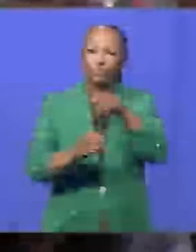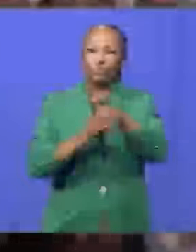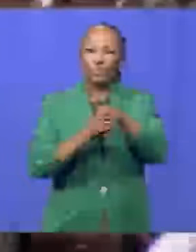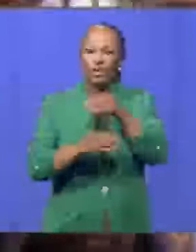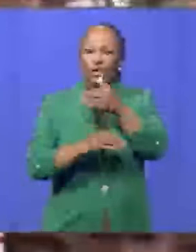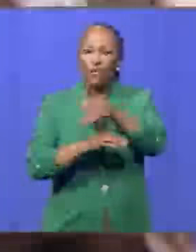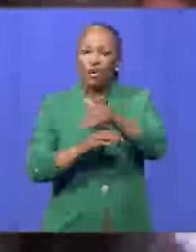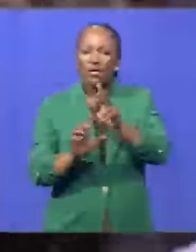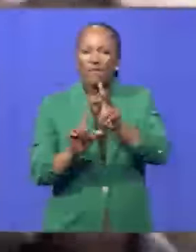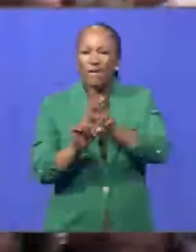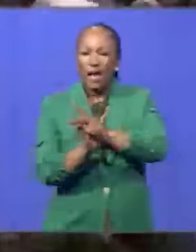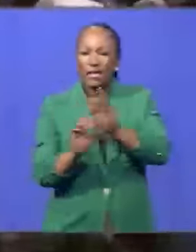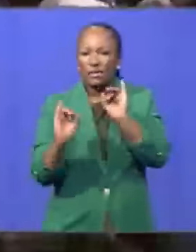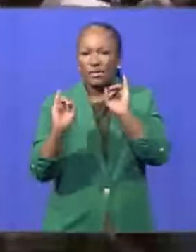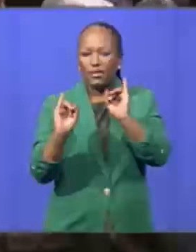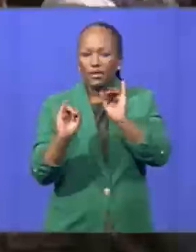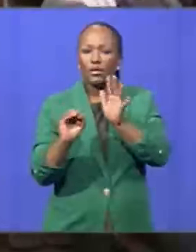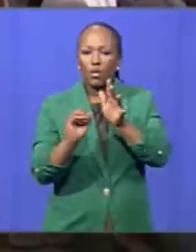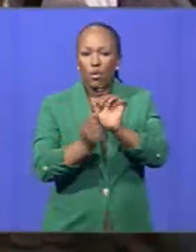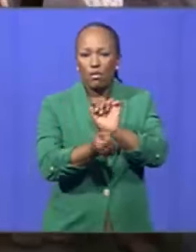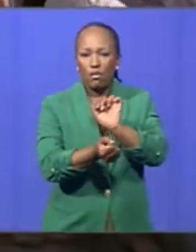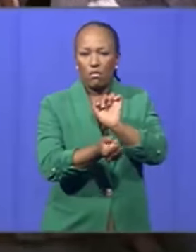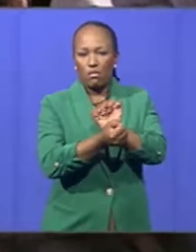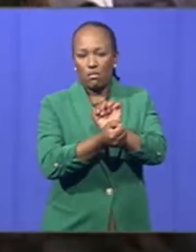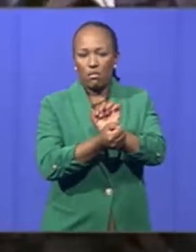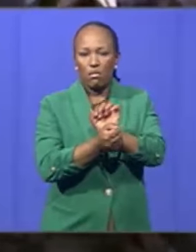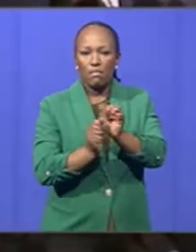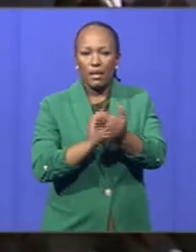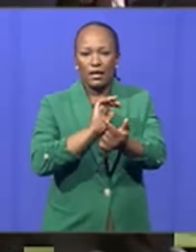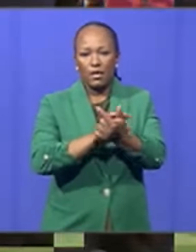le bafaladi ba tla lebagana le letsogo la molao.